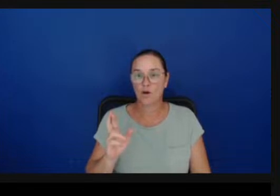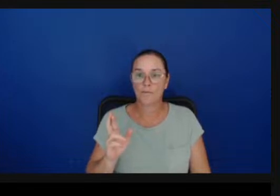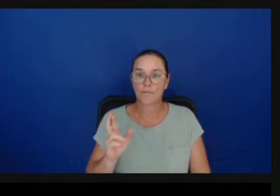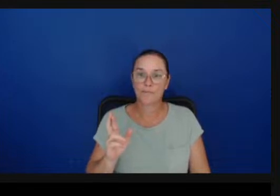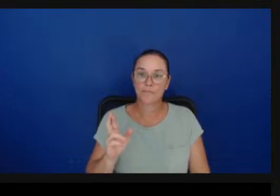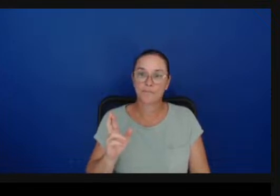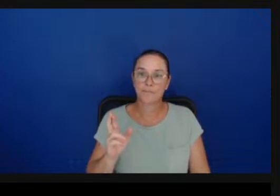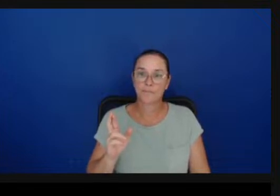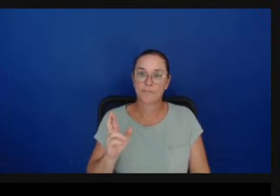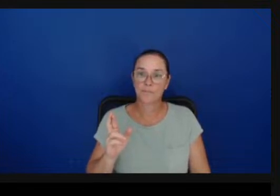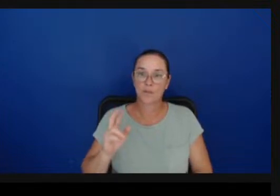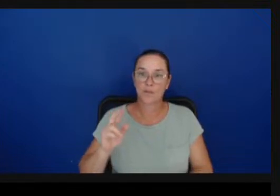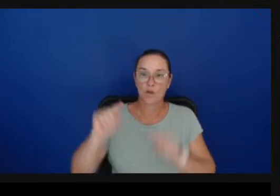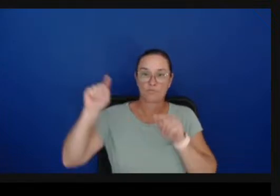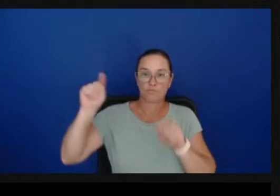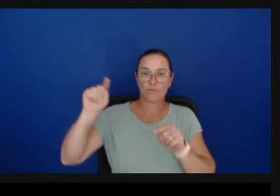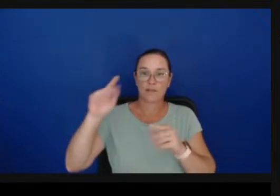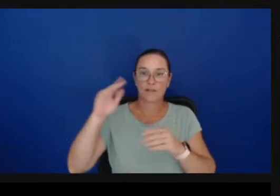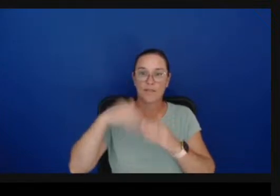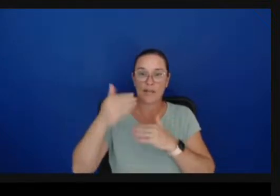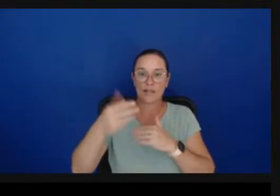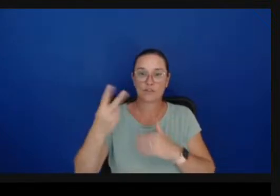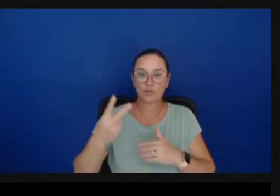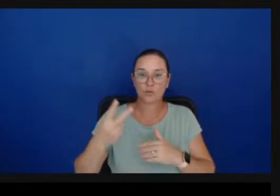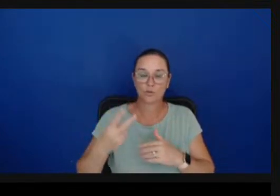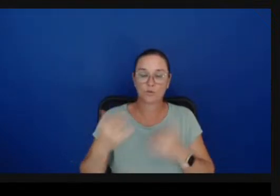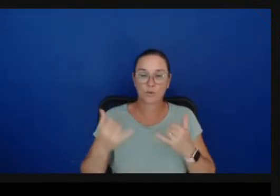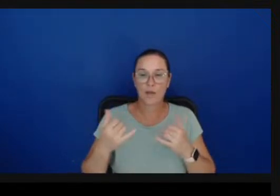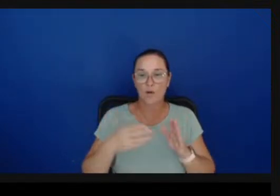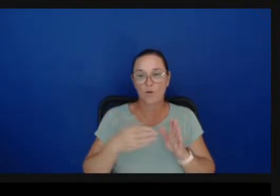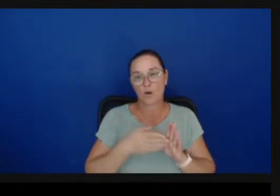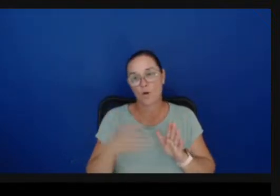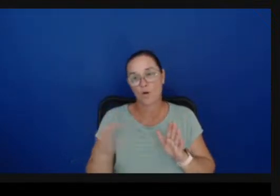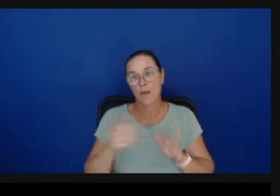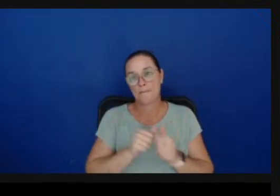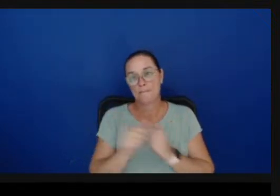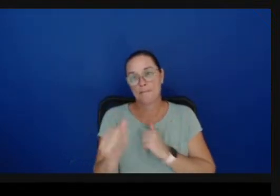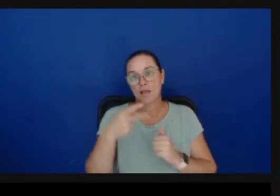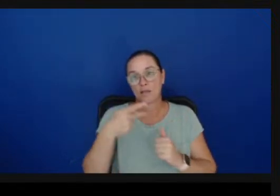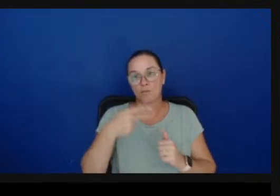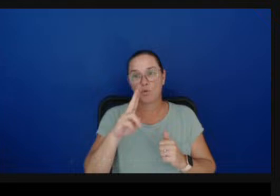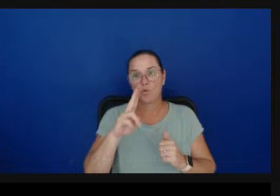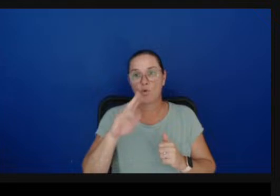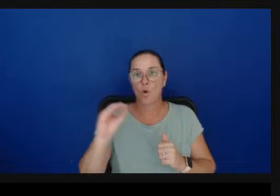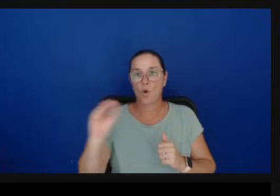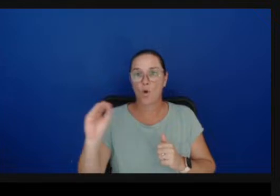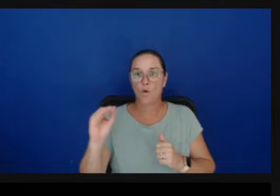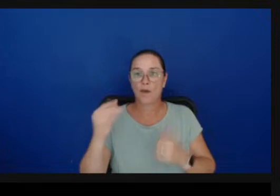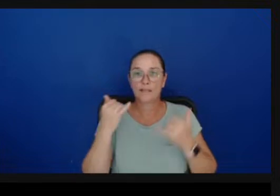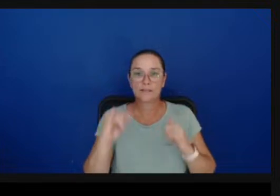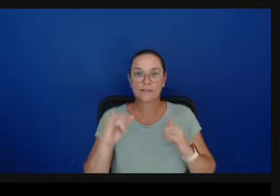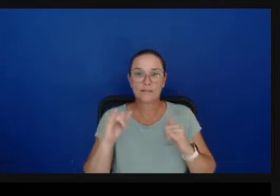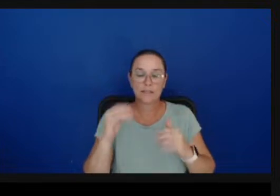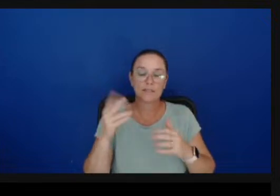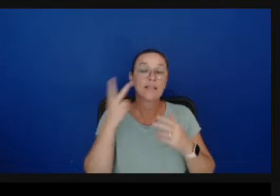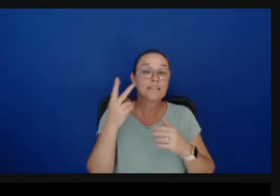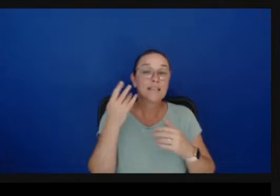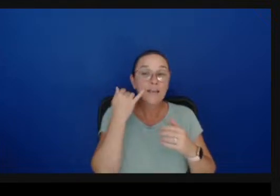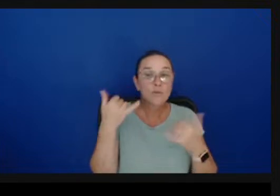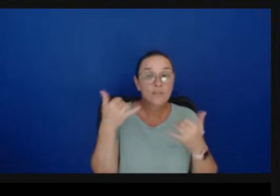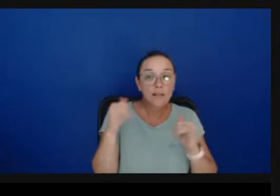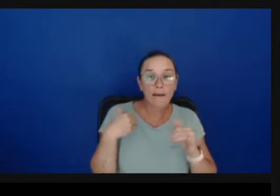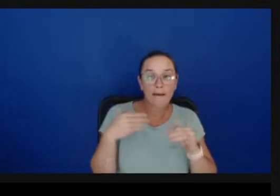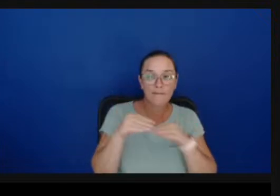So these two will be the next two we see, right? So from Pu'u'o, we're going to go past and look to see how far our effects down the rift.